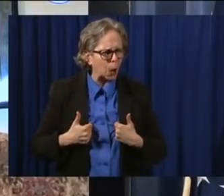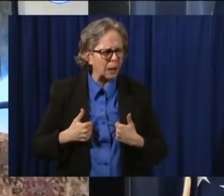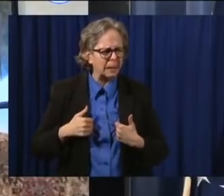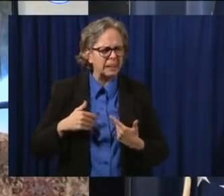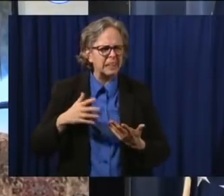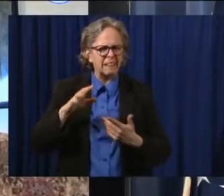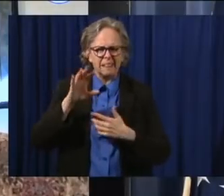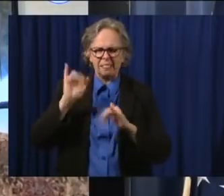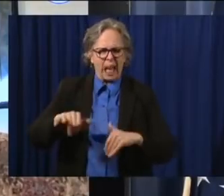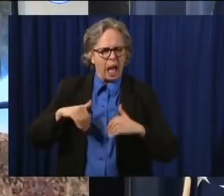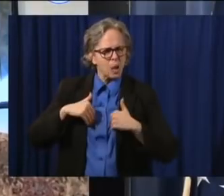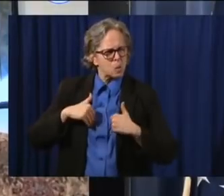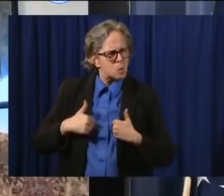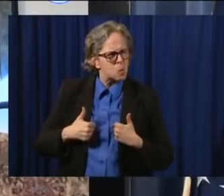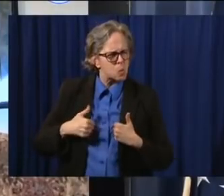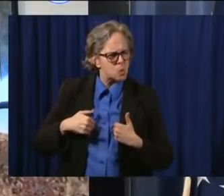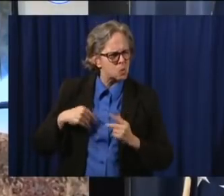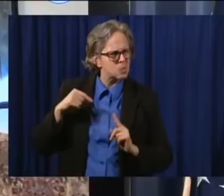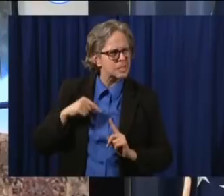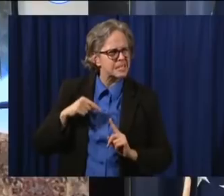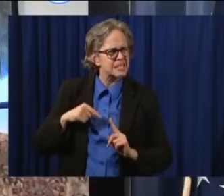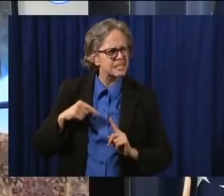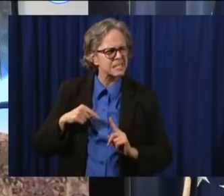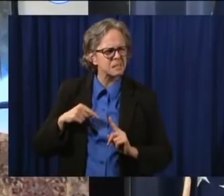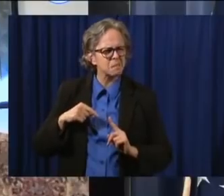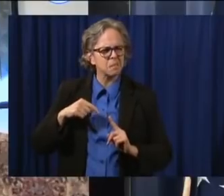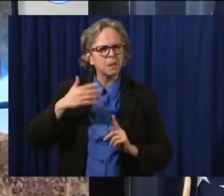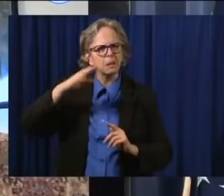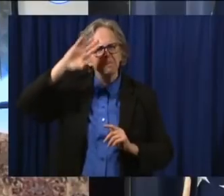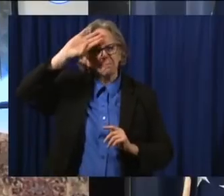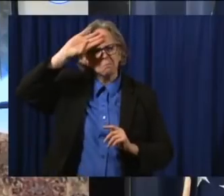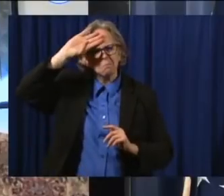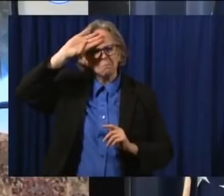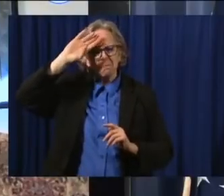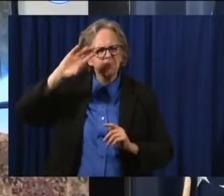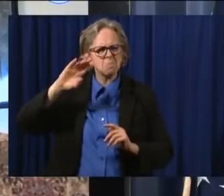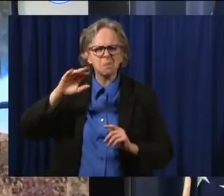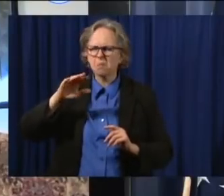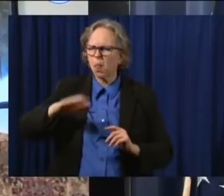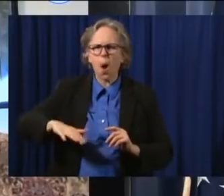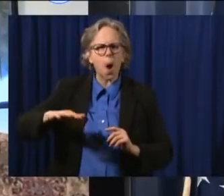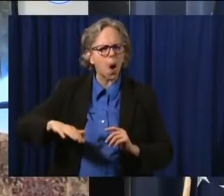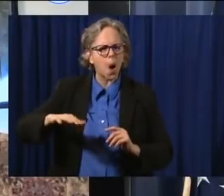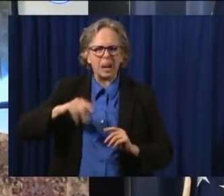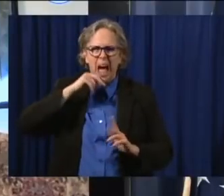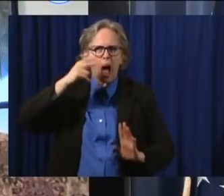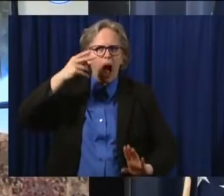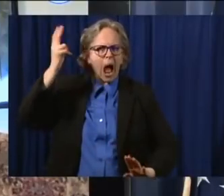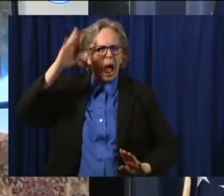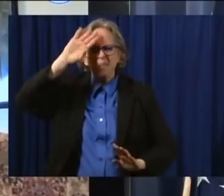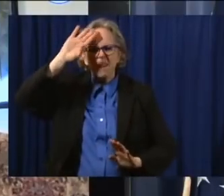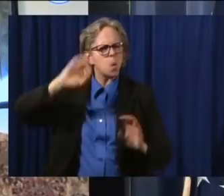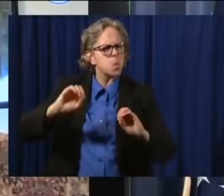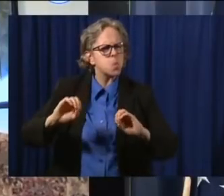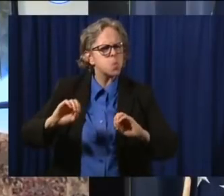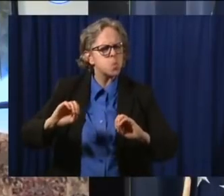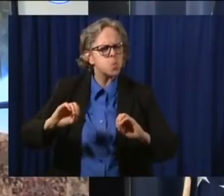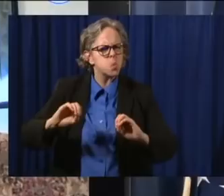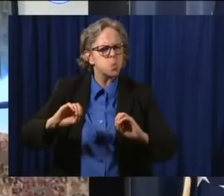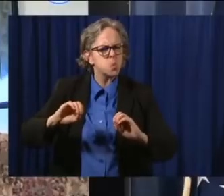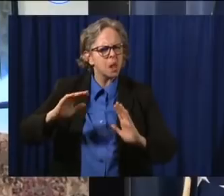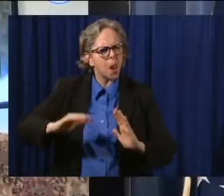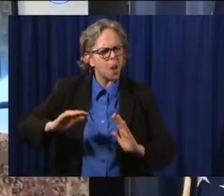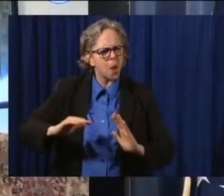maybe low-grade temperature, nothing much. That was a Friday, I believe.